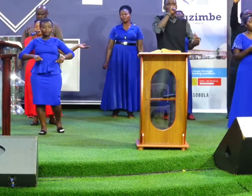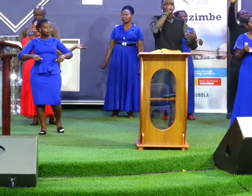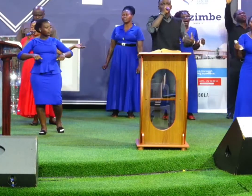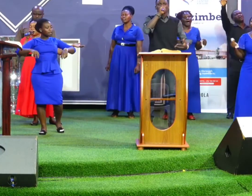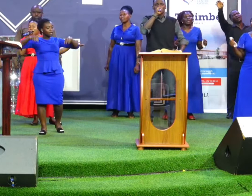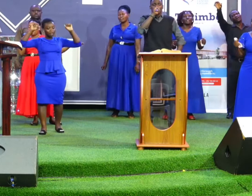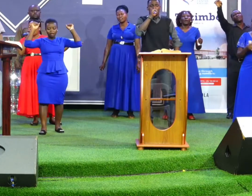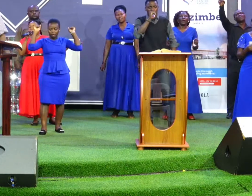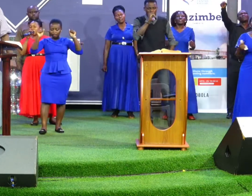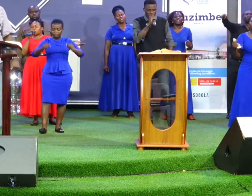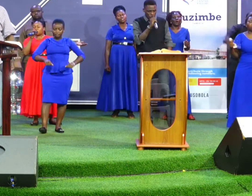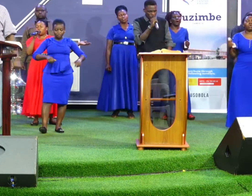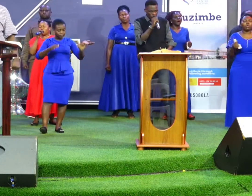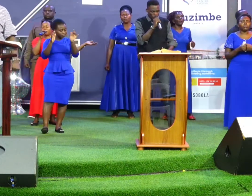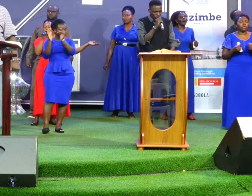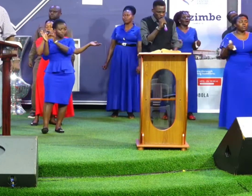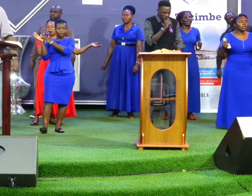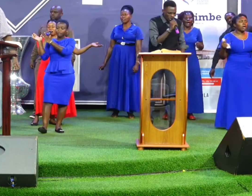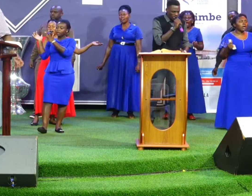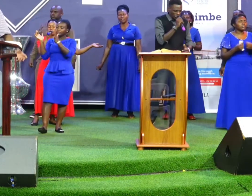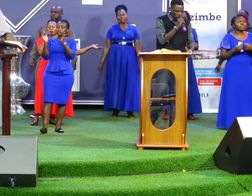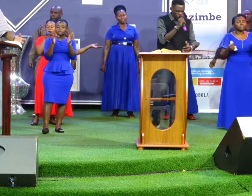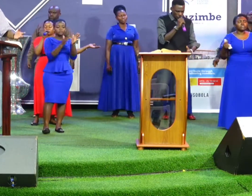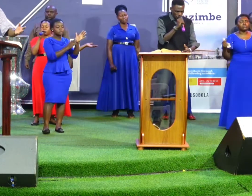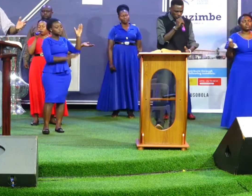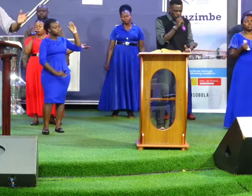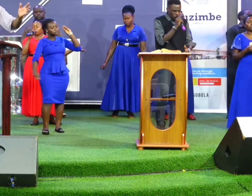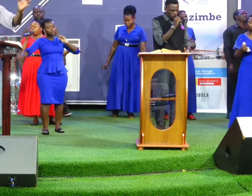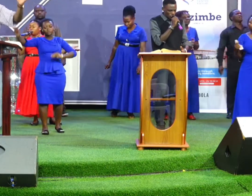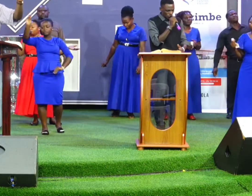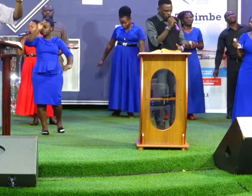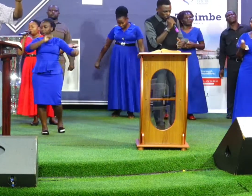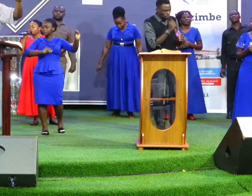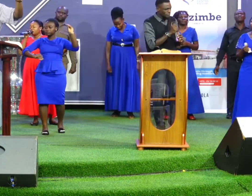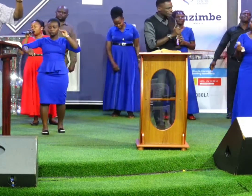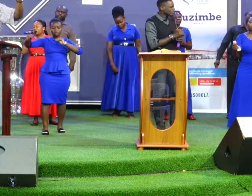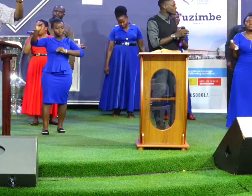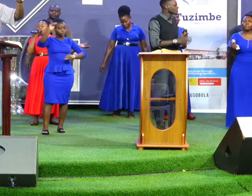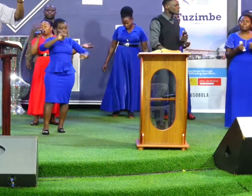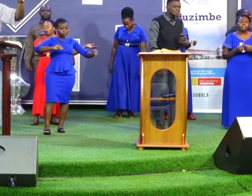Assobola, assobola, Jesus,